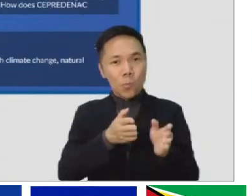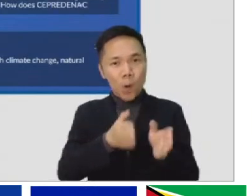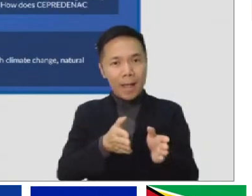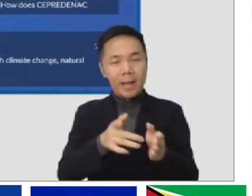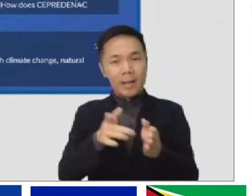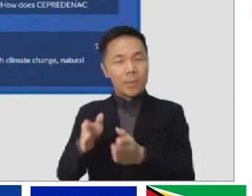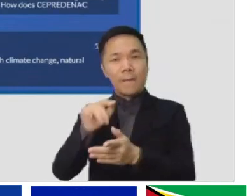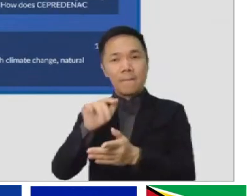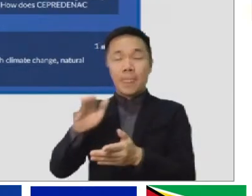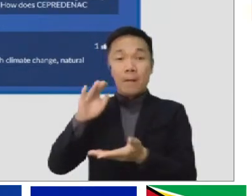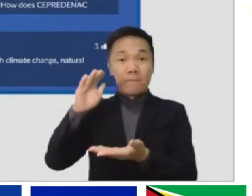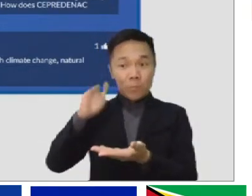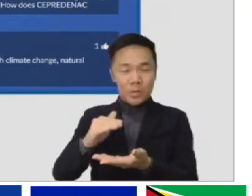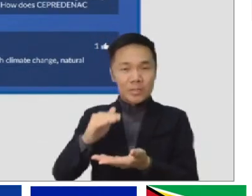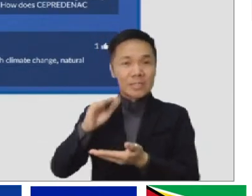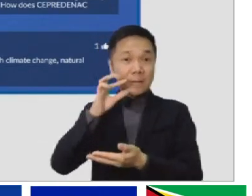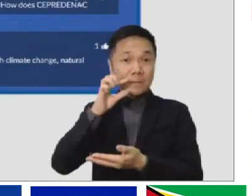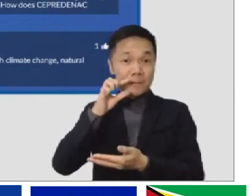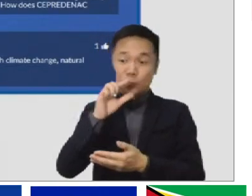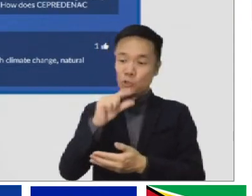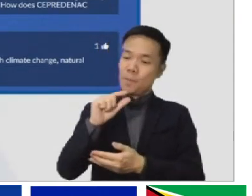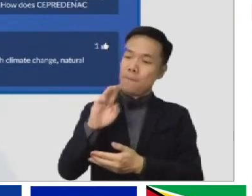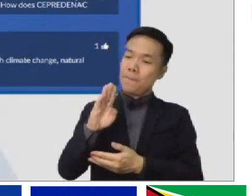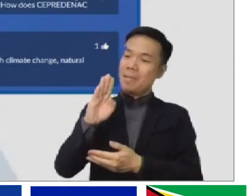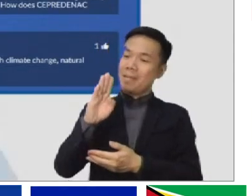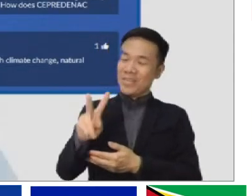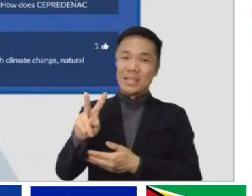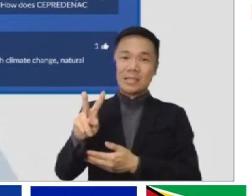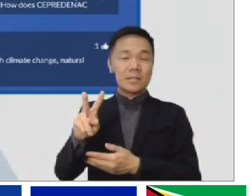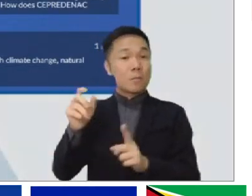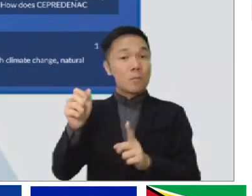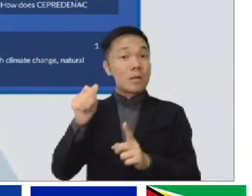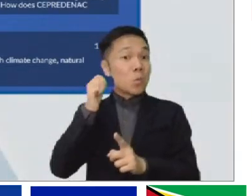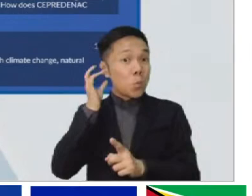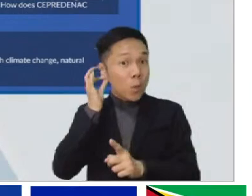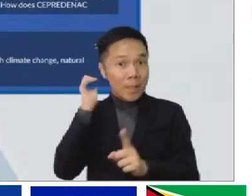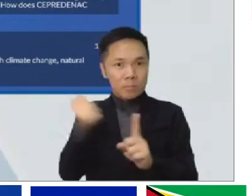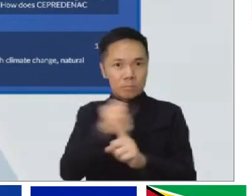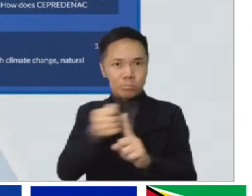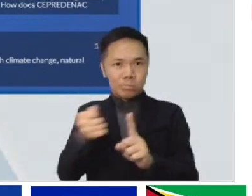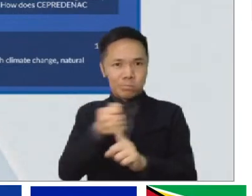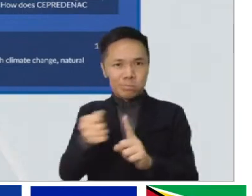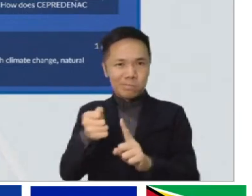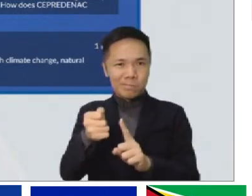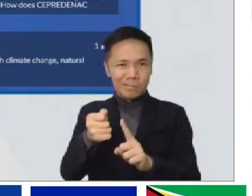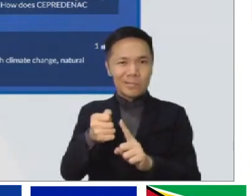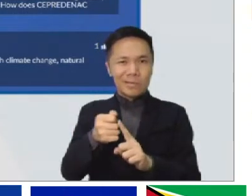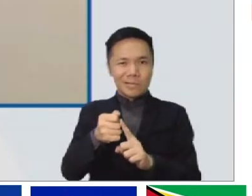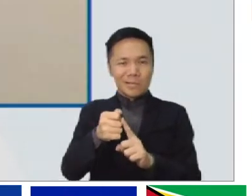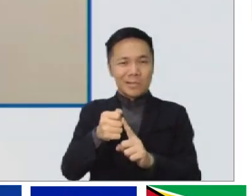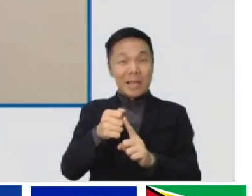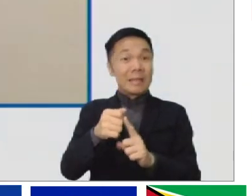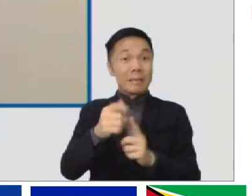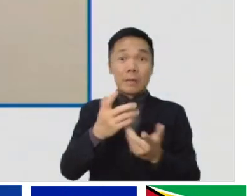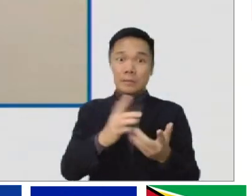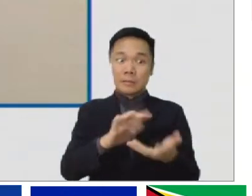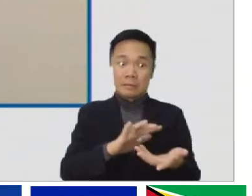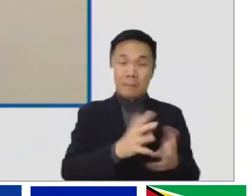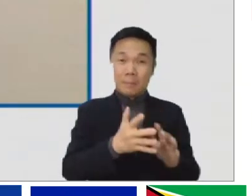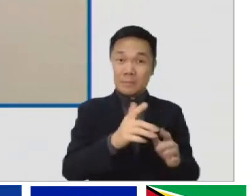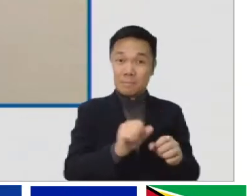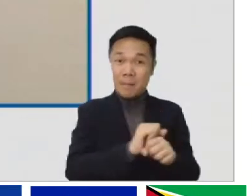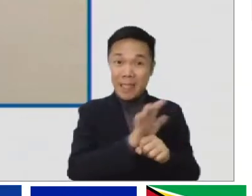gender-based violence in the context of emergencies and other pandemics? Okay, thank you very